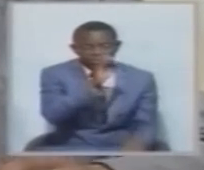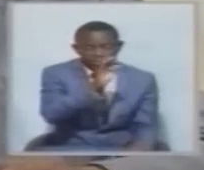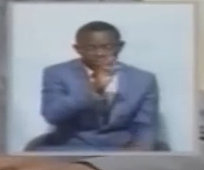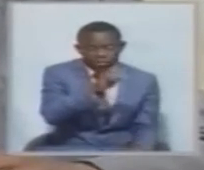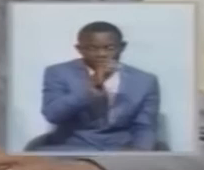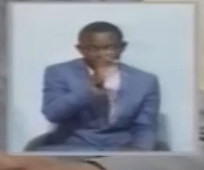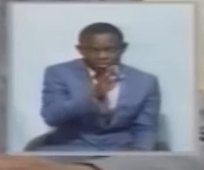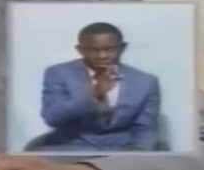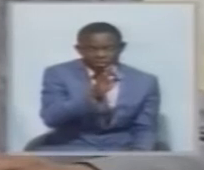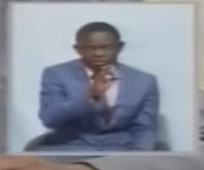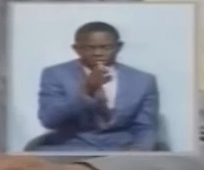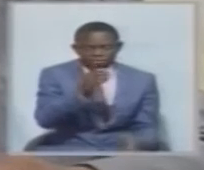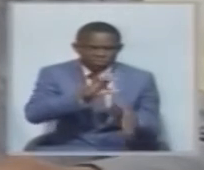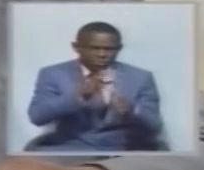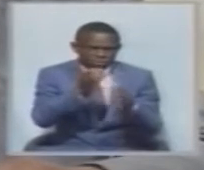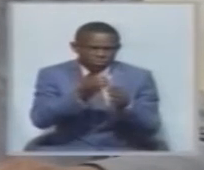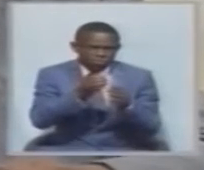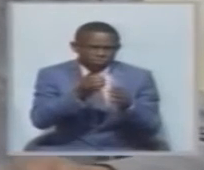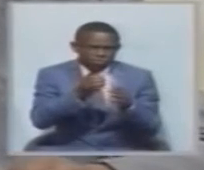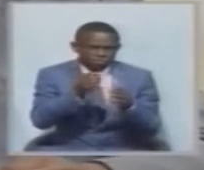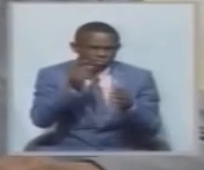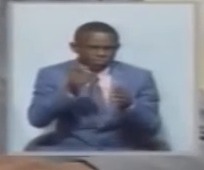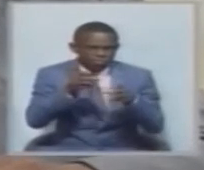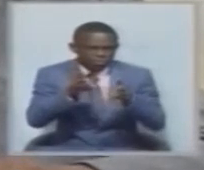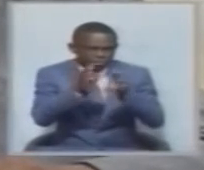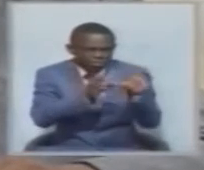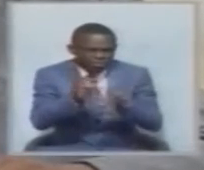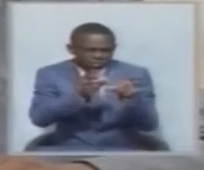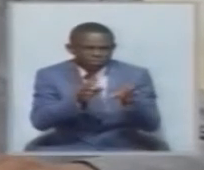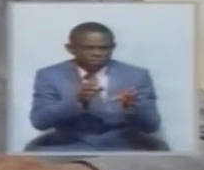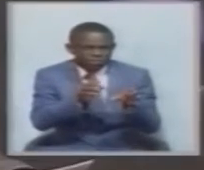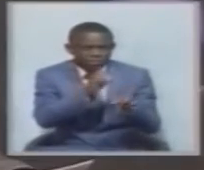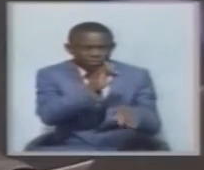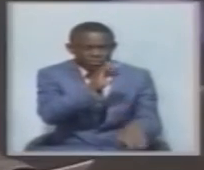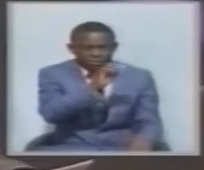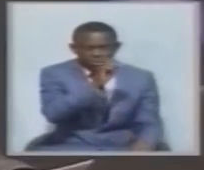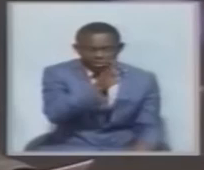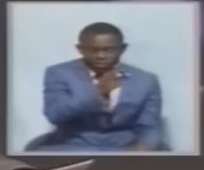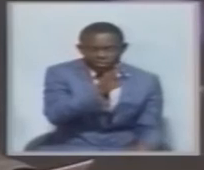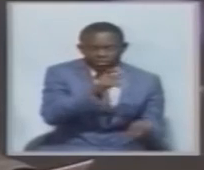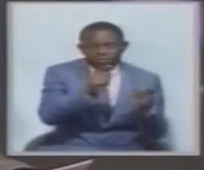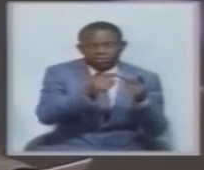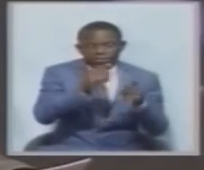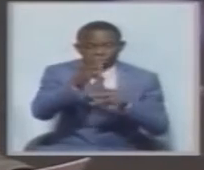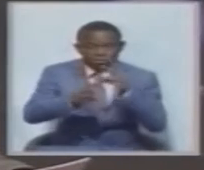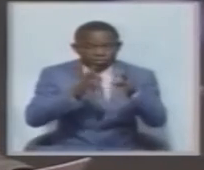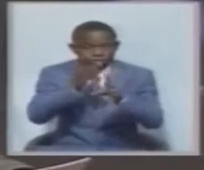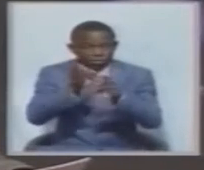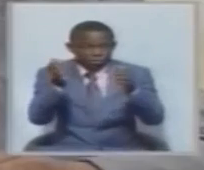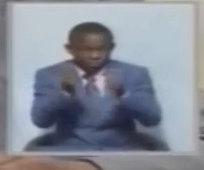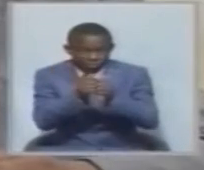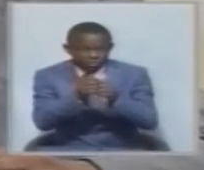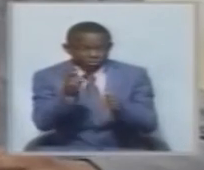They operate independently, and they're able to make their own assessments with regard to the way they are going to